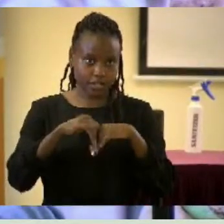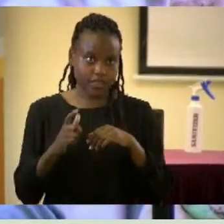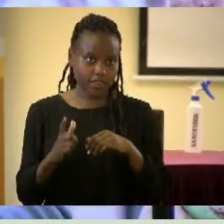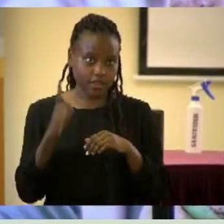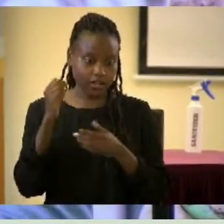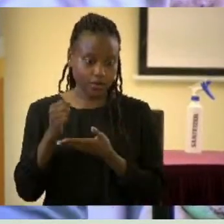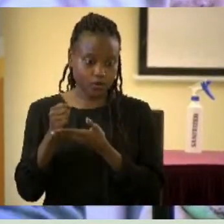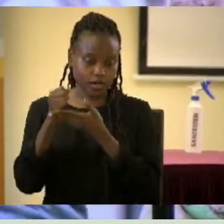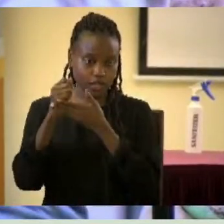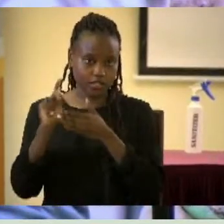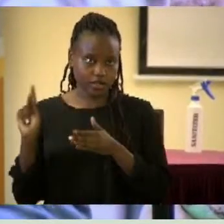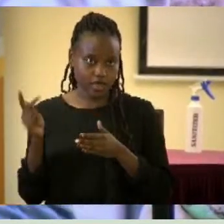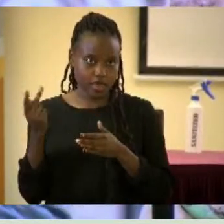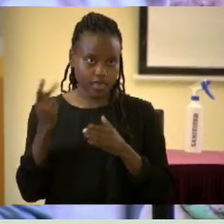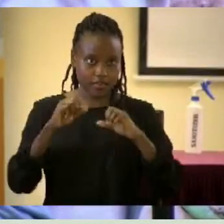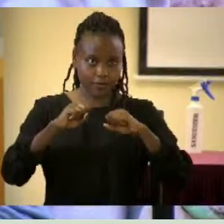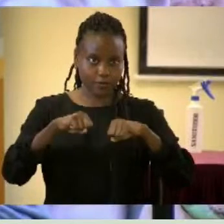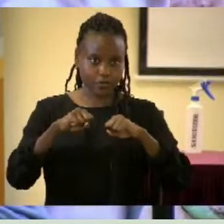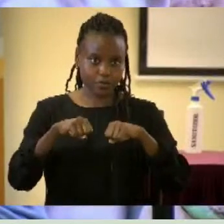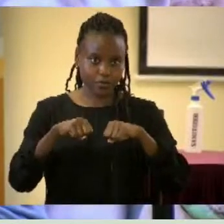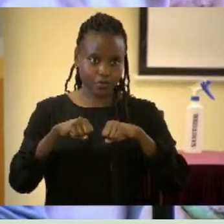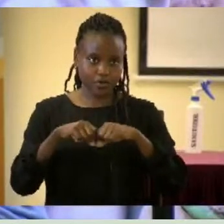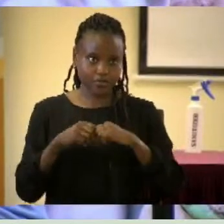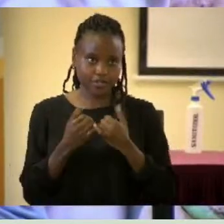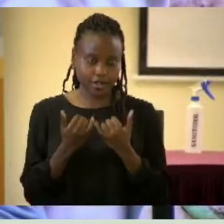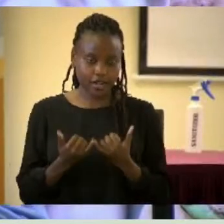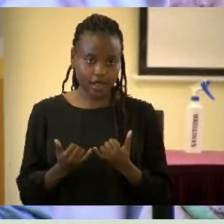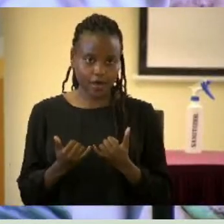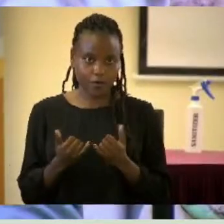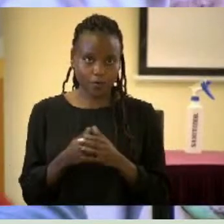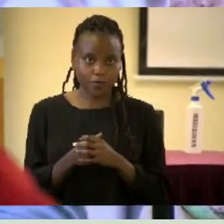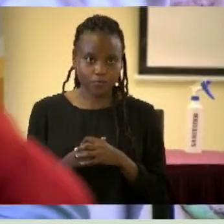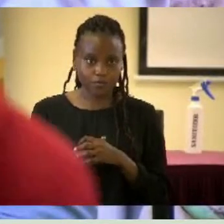Kenya possible. And now,